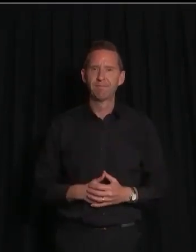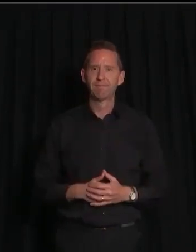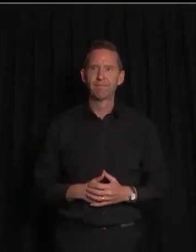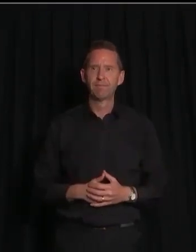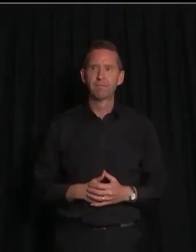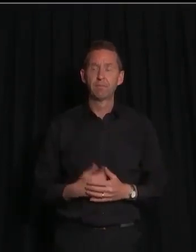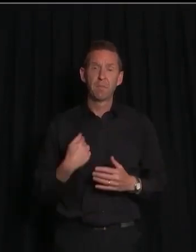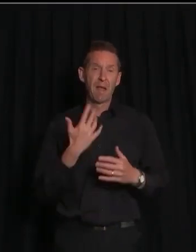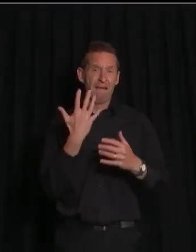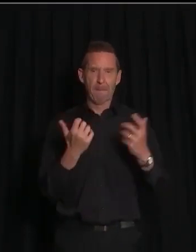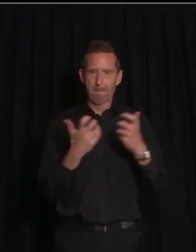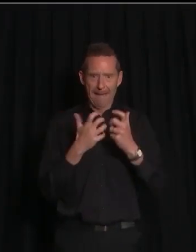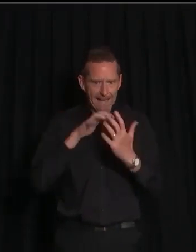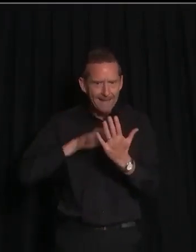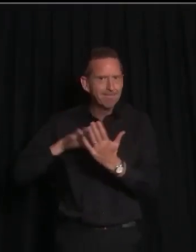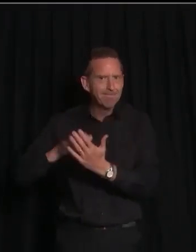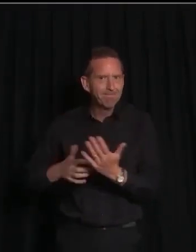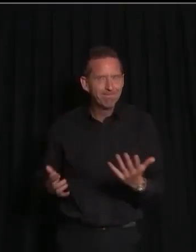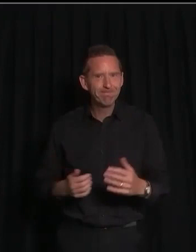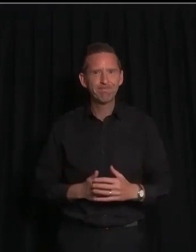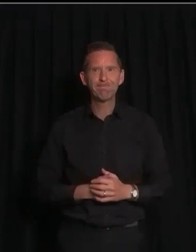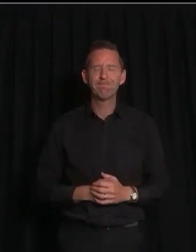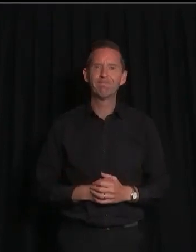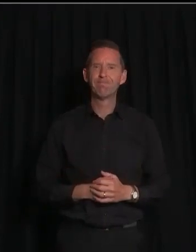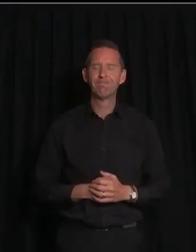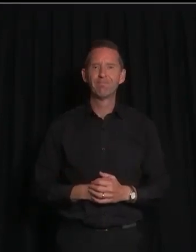I have so many things here.